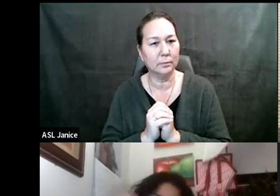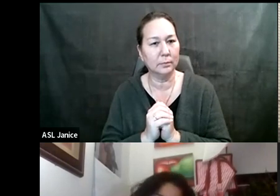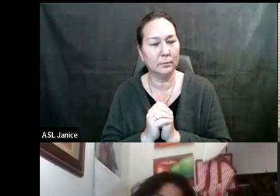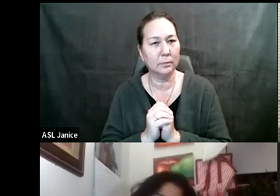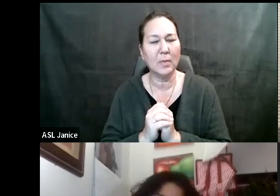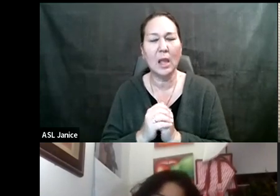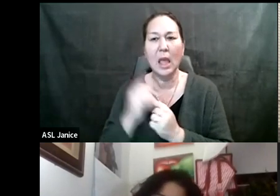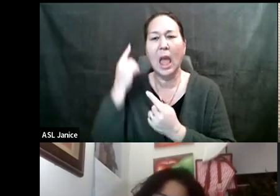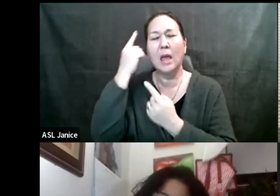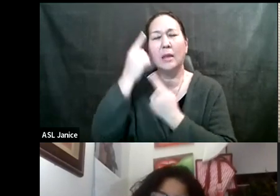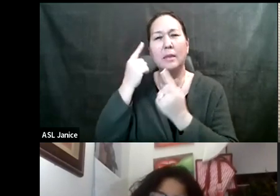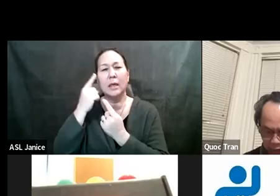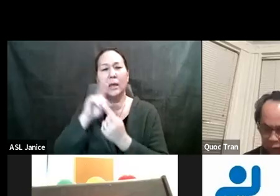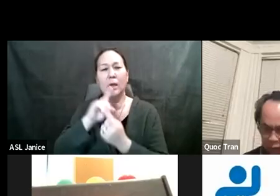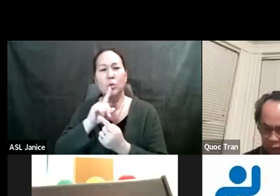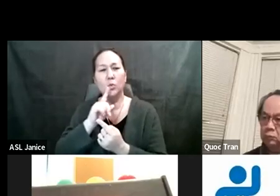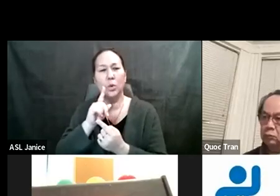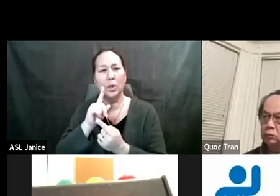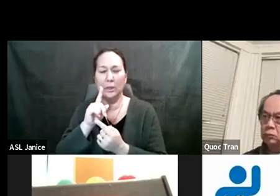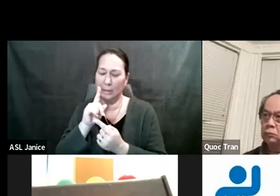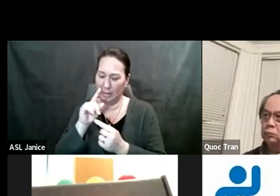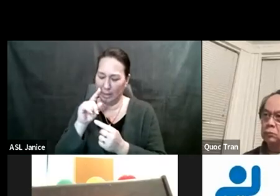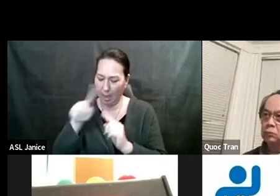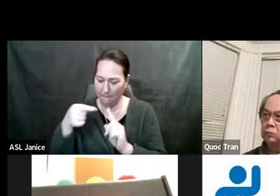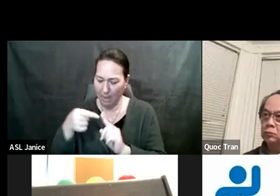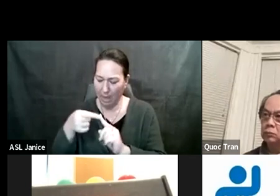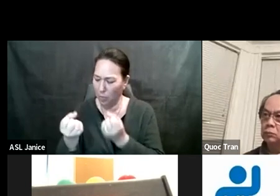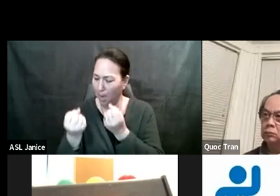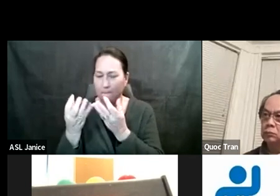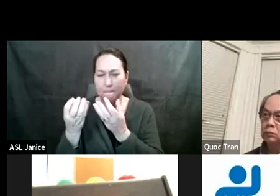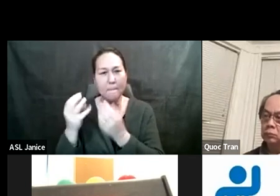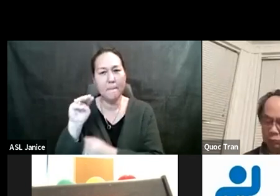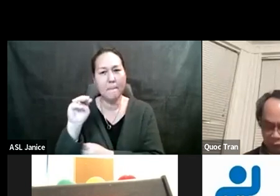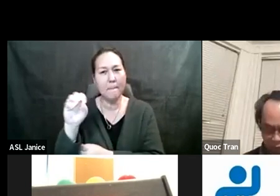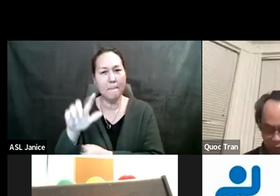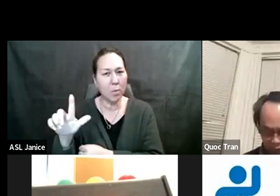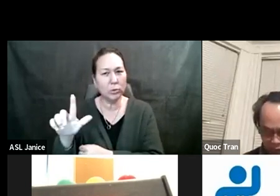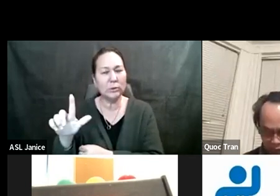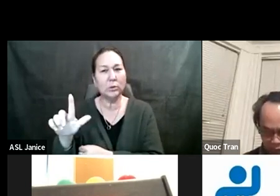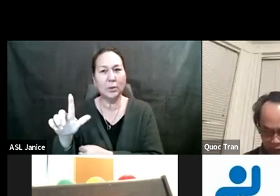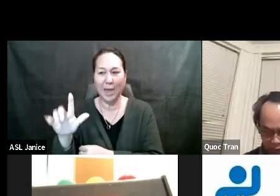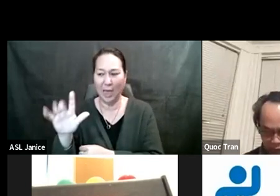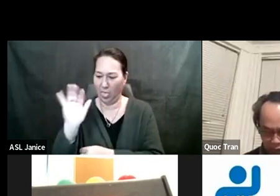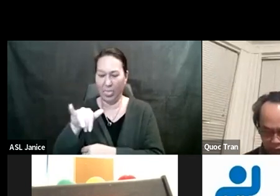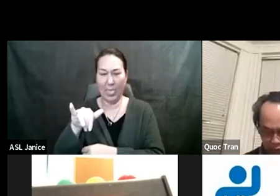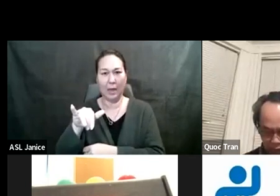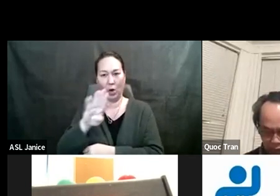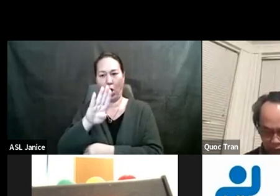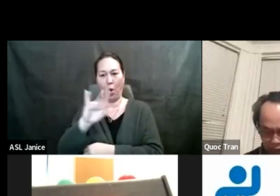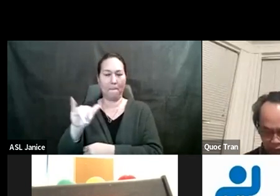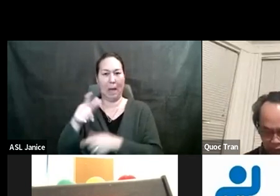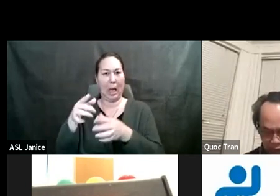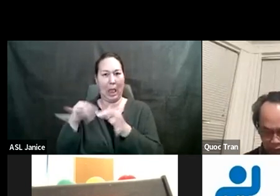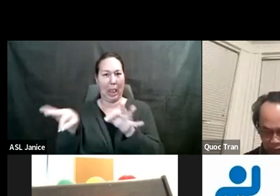thinking really fast about the multilingual education or programs that are bilingual La